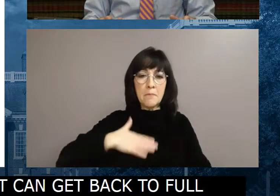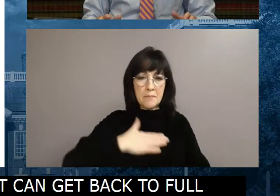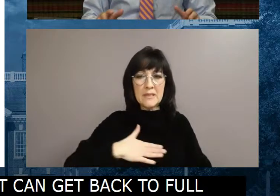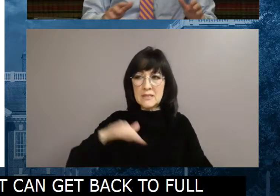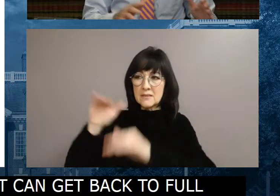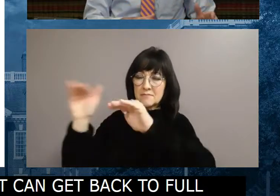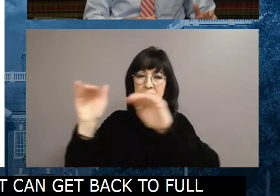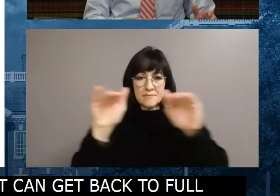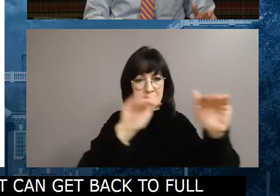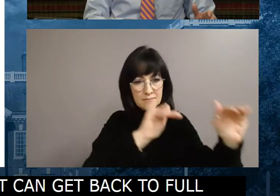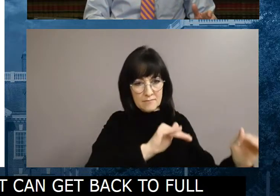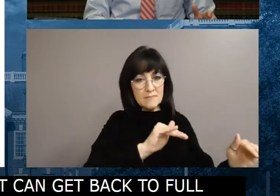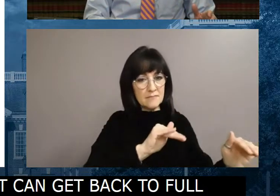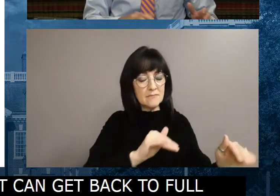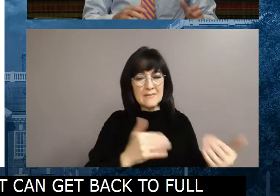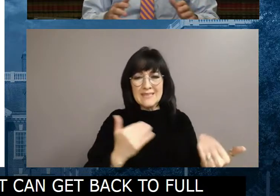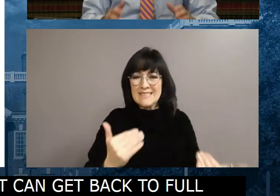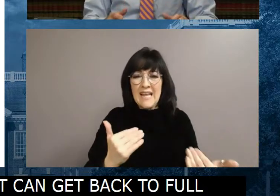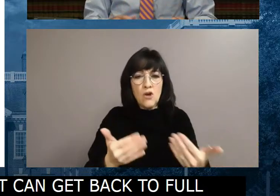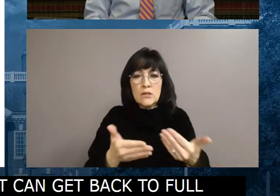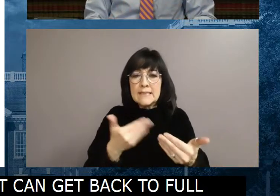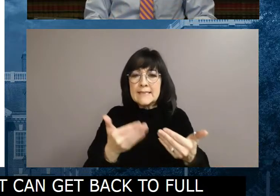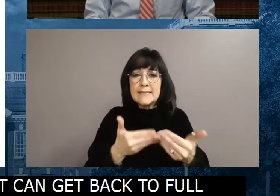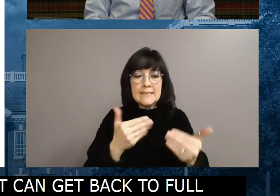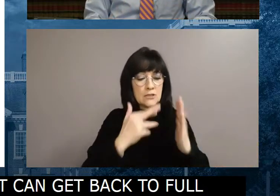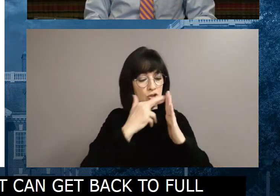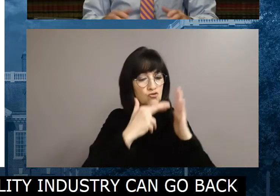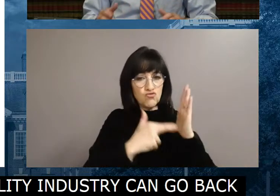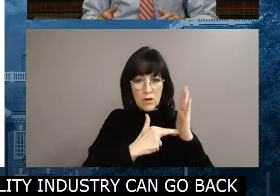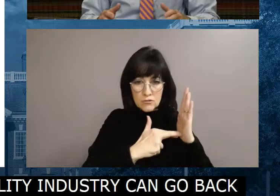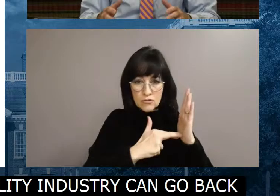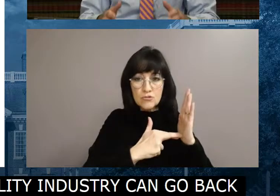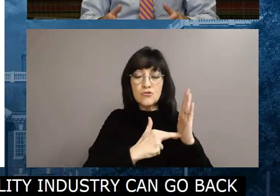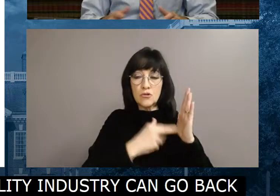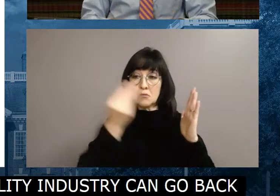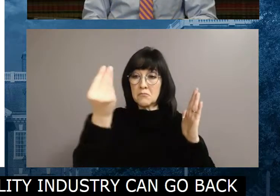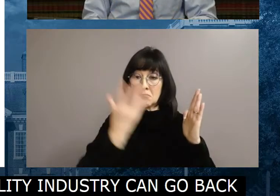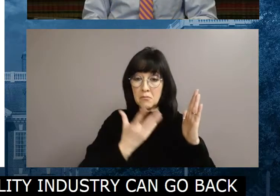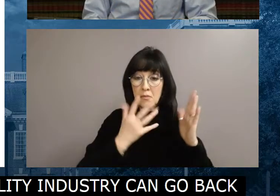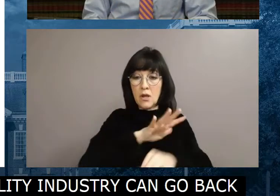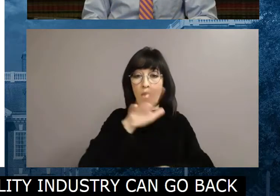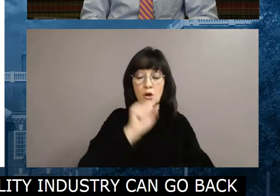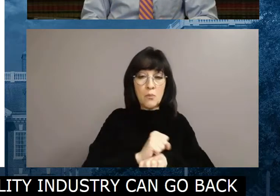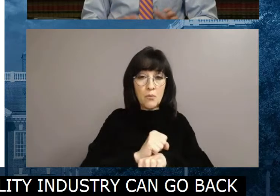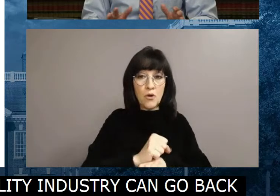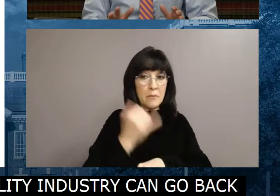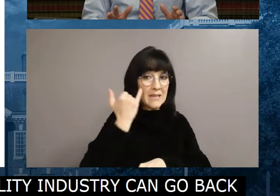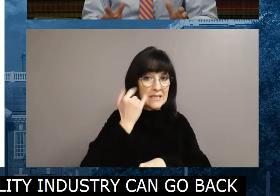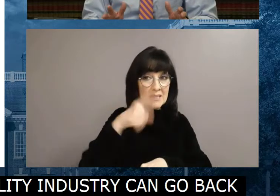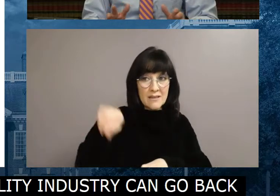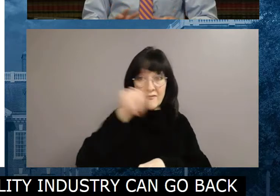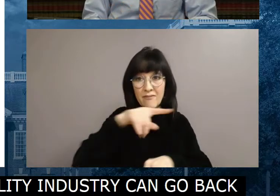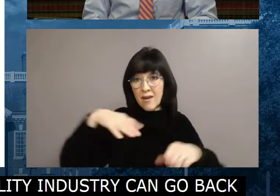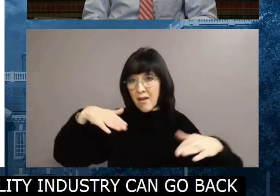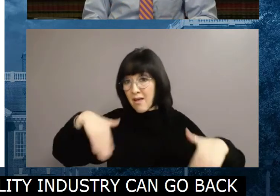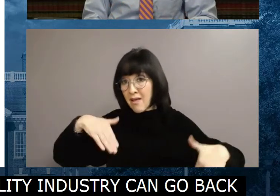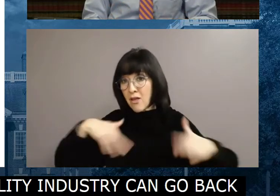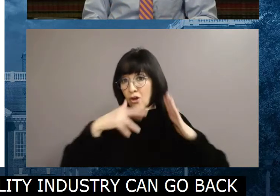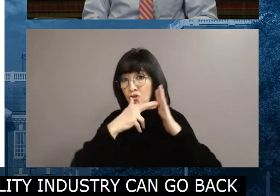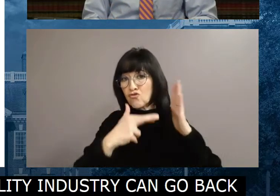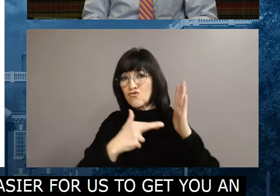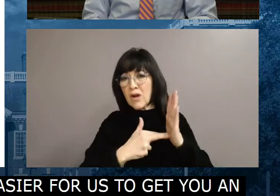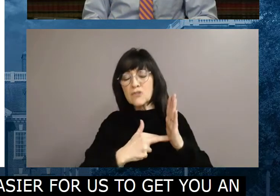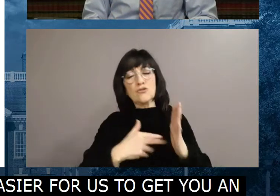us to get you an appointment if you're on our list than it is if you're not on our list. Kudos and thanks to